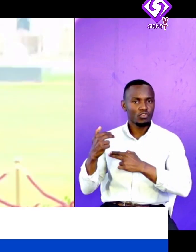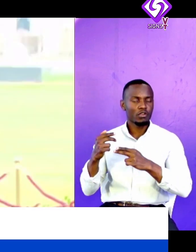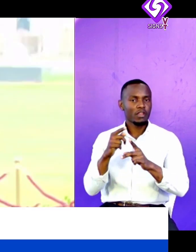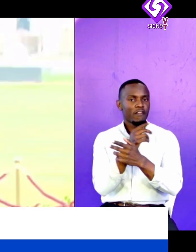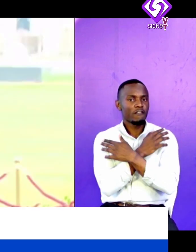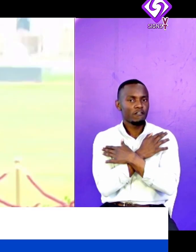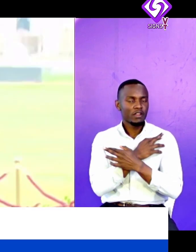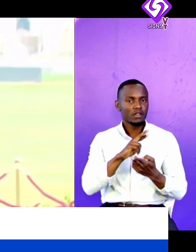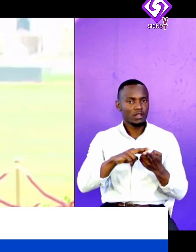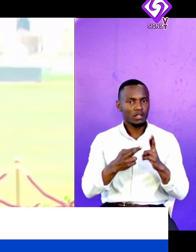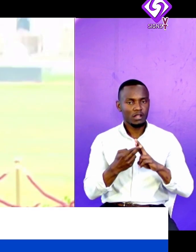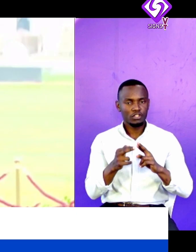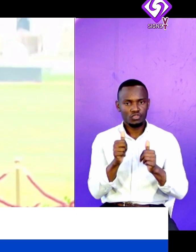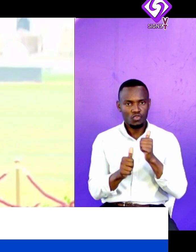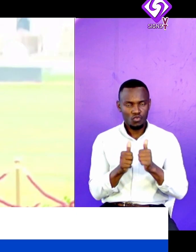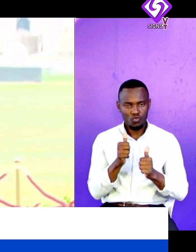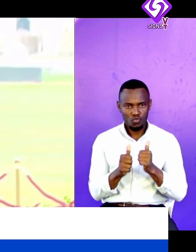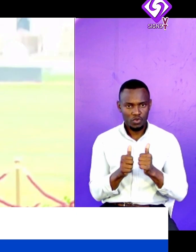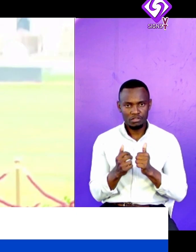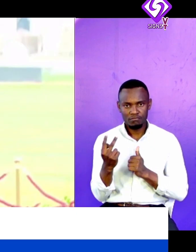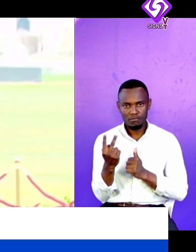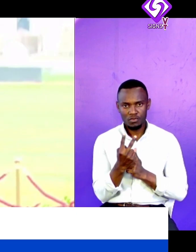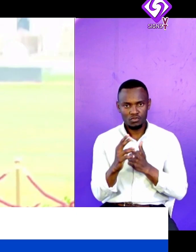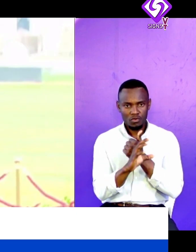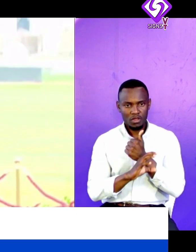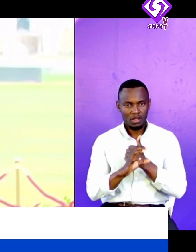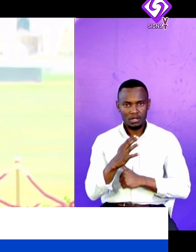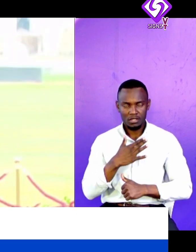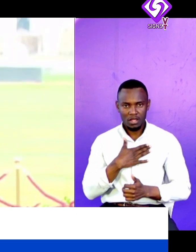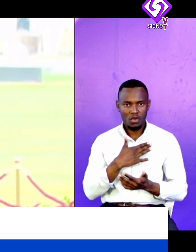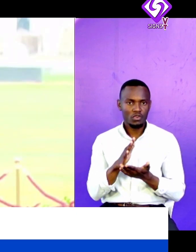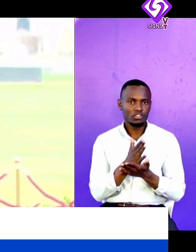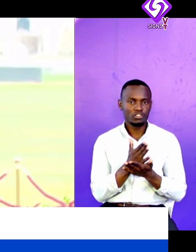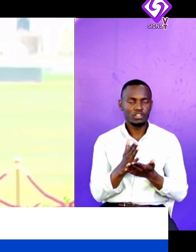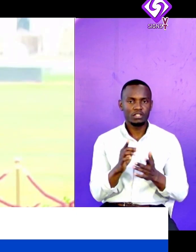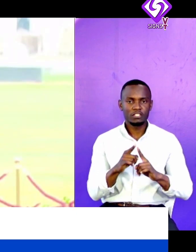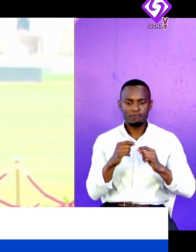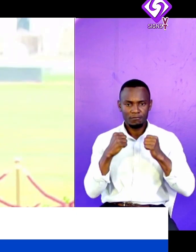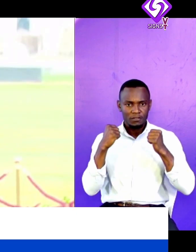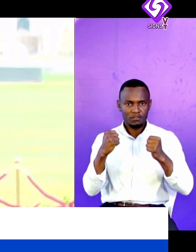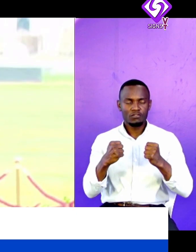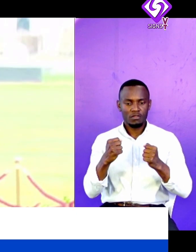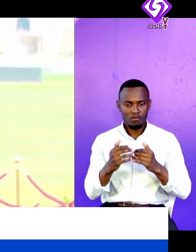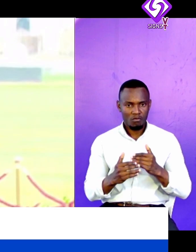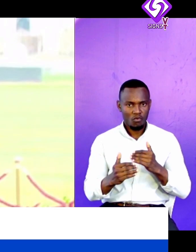so warmly exist between our two countries, and to strengthen them